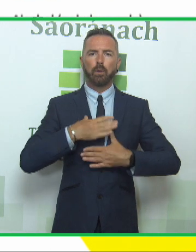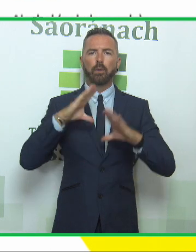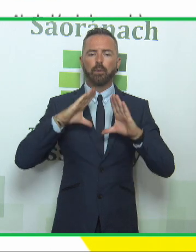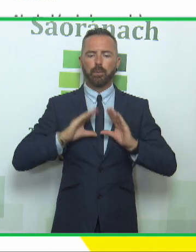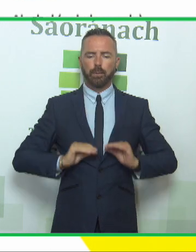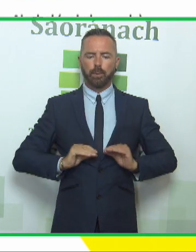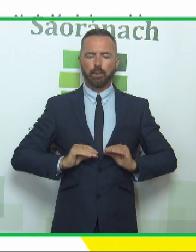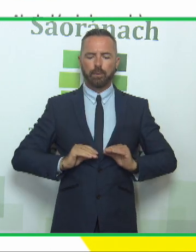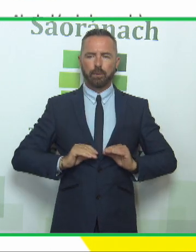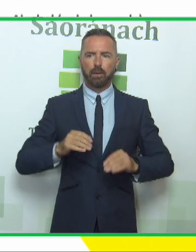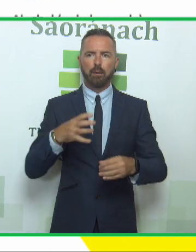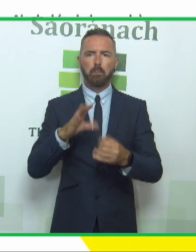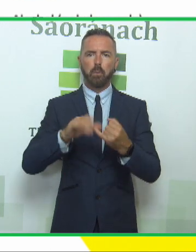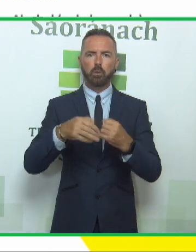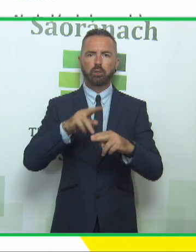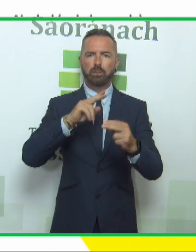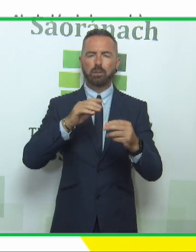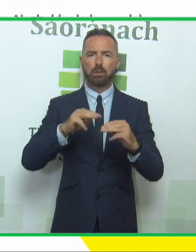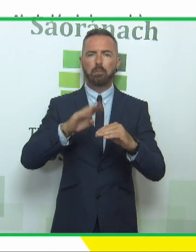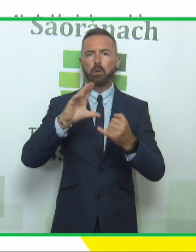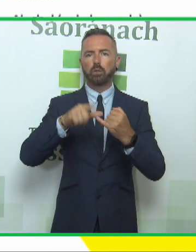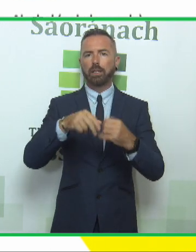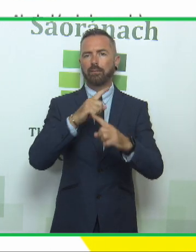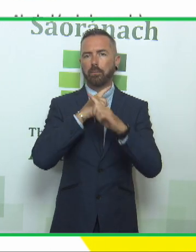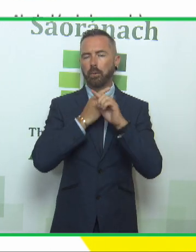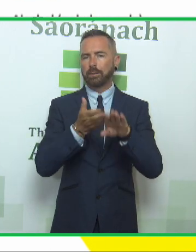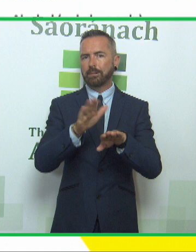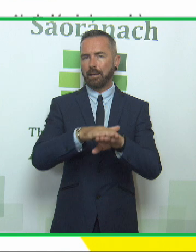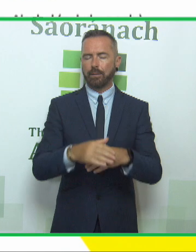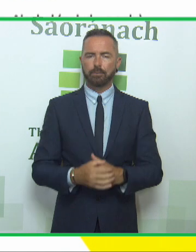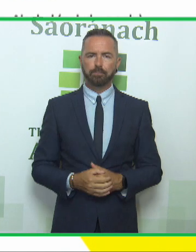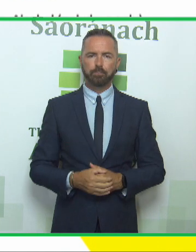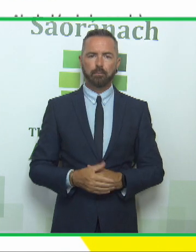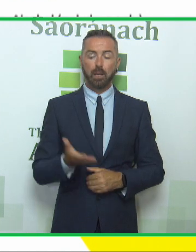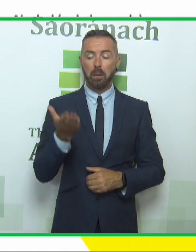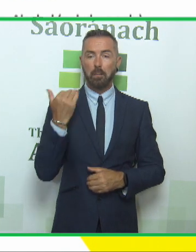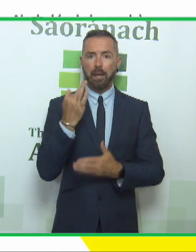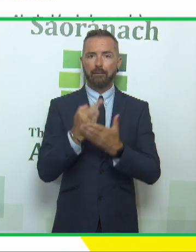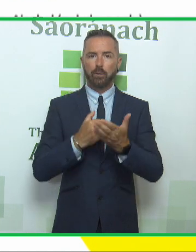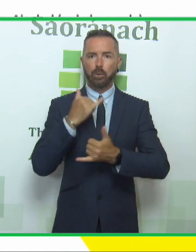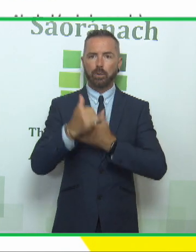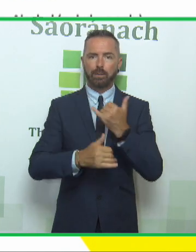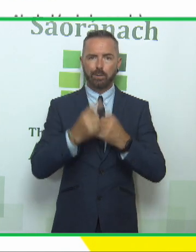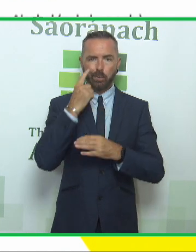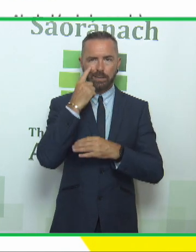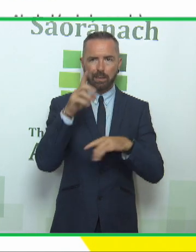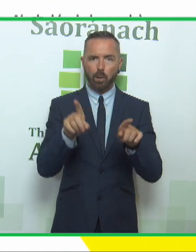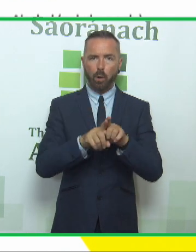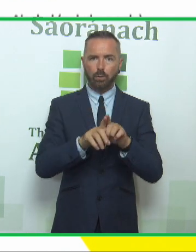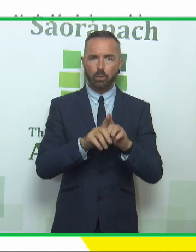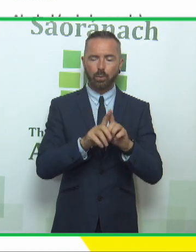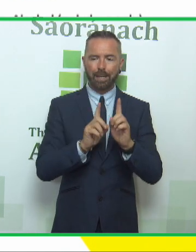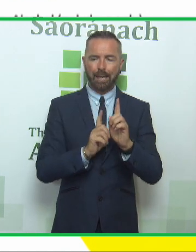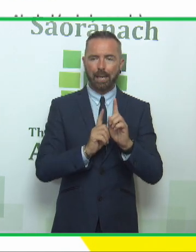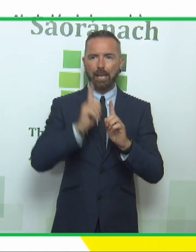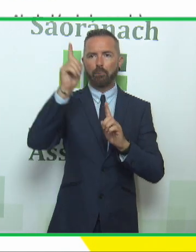of a poisoning death. Now, over the last number of years, as I say, we've seen this sustained increase in poisoning deaths